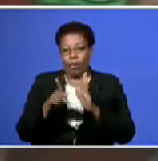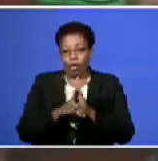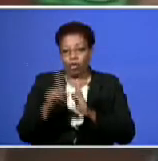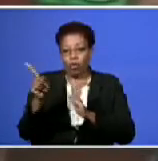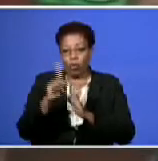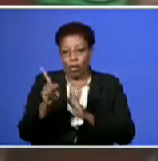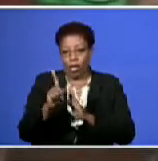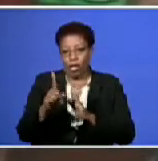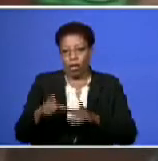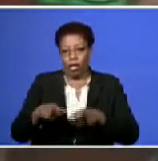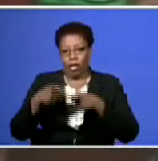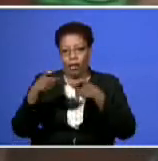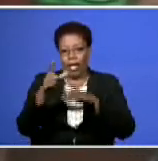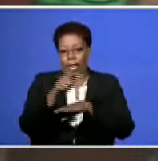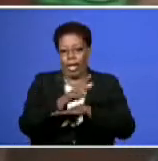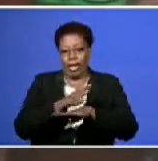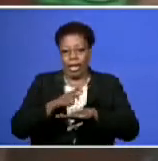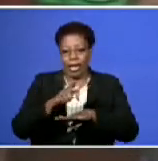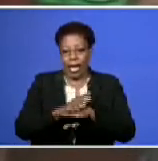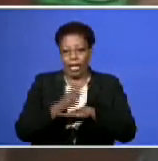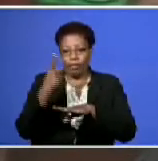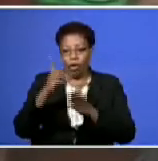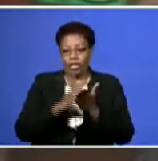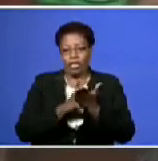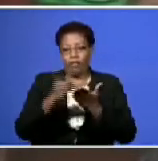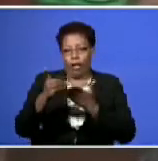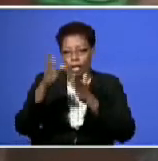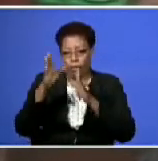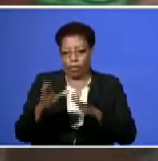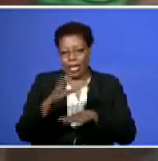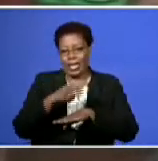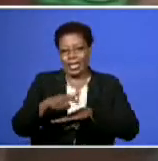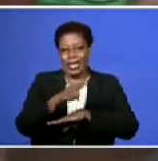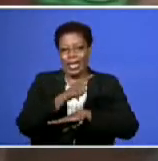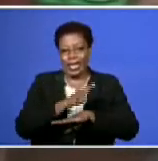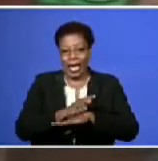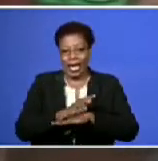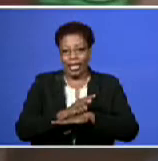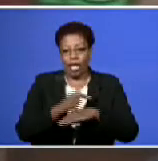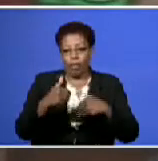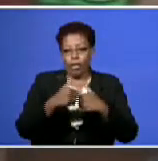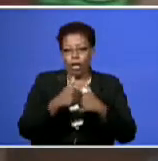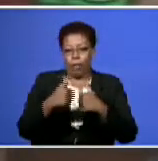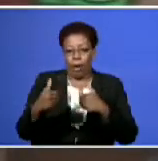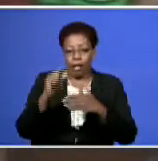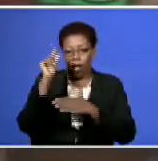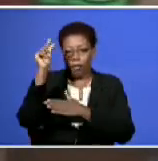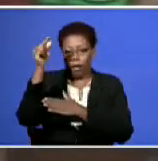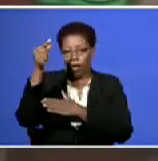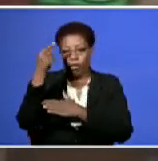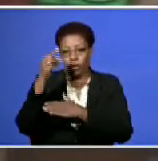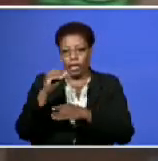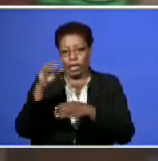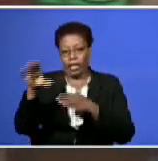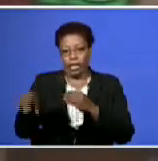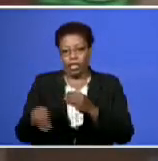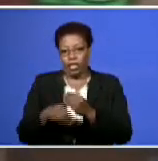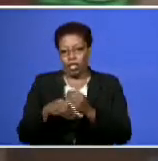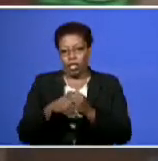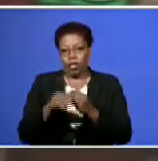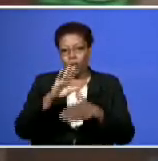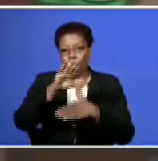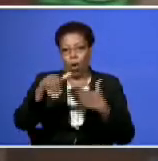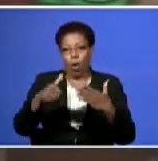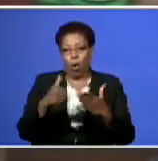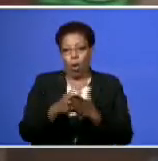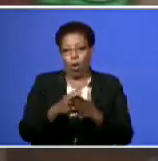we would provide land for developers, and the land will be a part of government's input in addition to all the